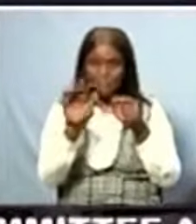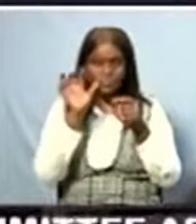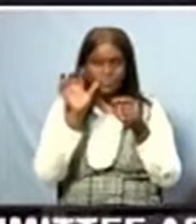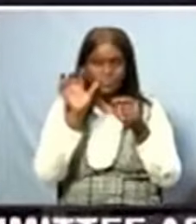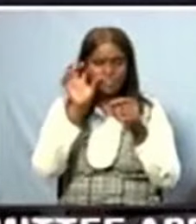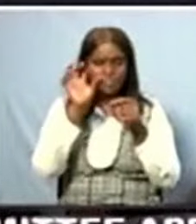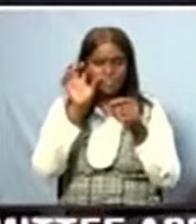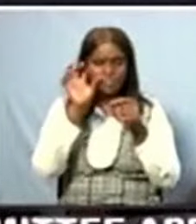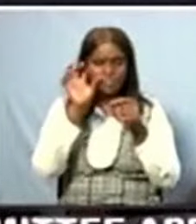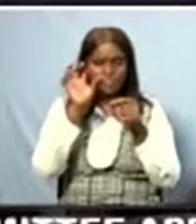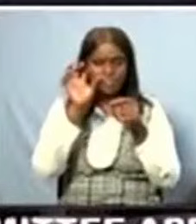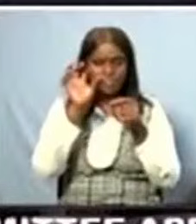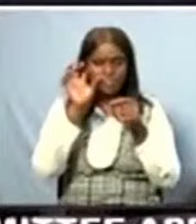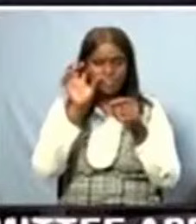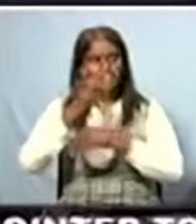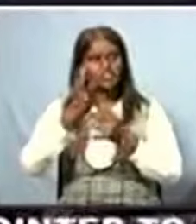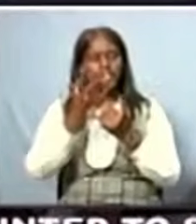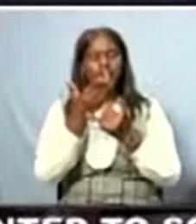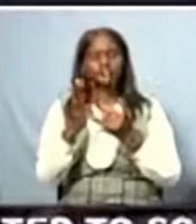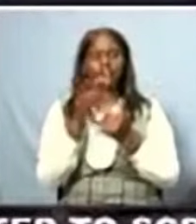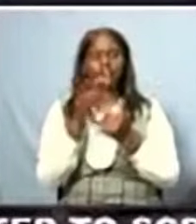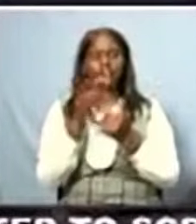provincial boundary delimitation.